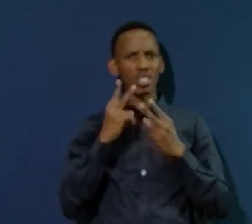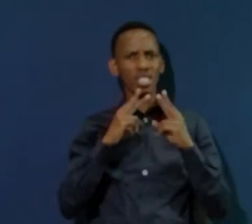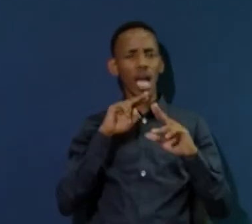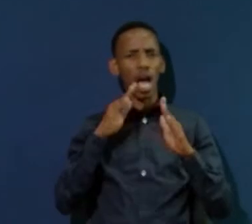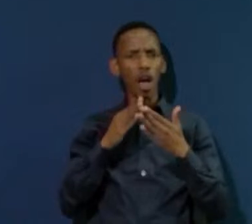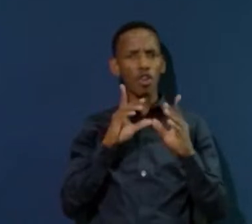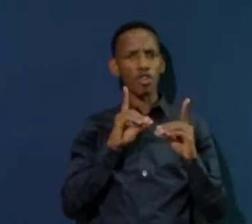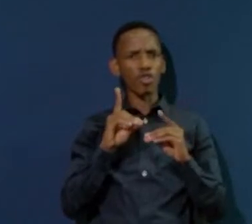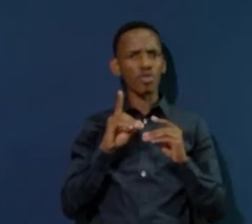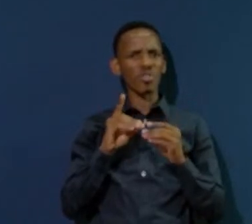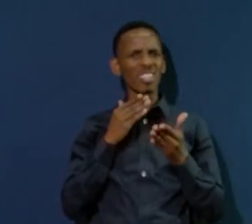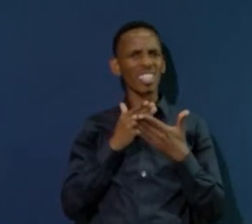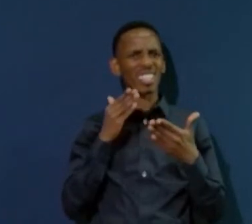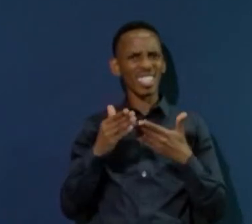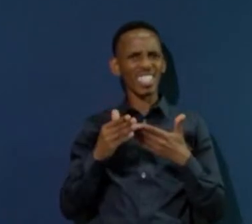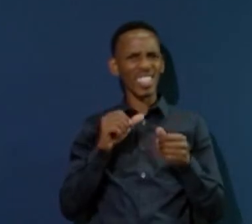I